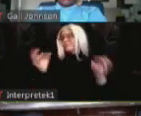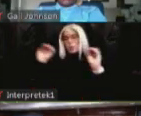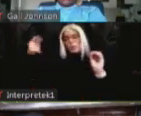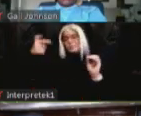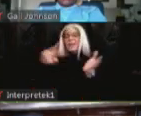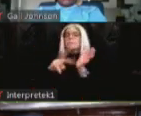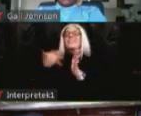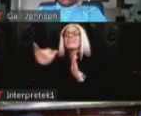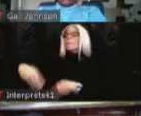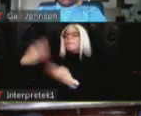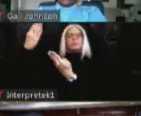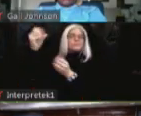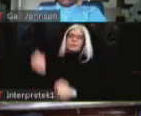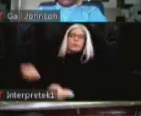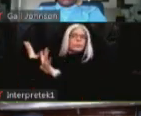Thank you, Mr. Mayor.